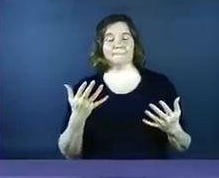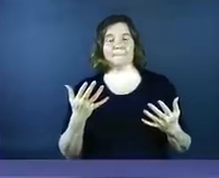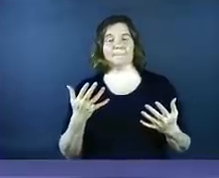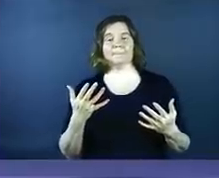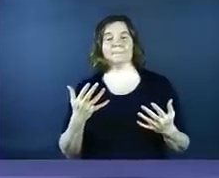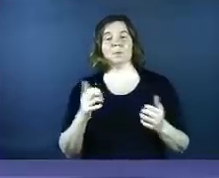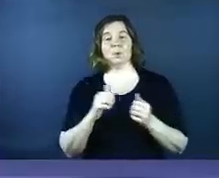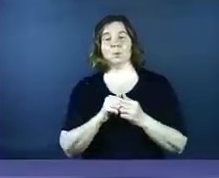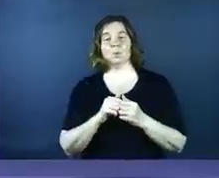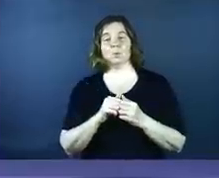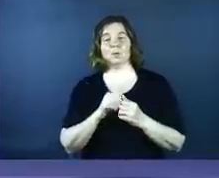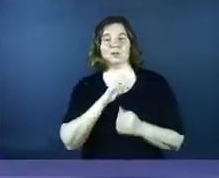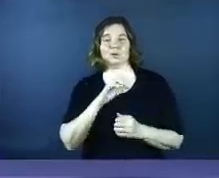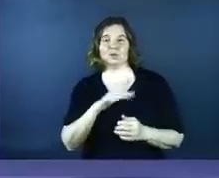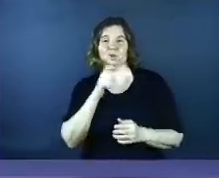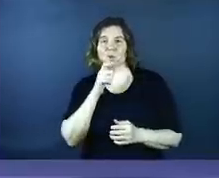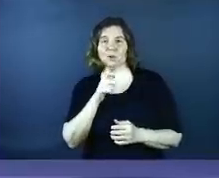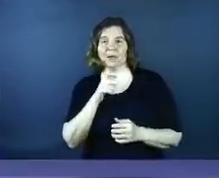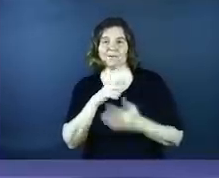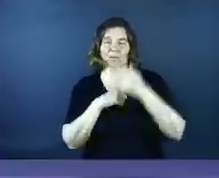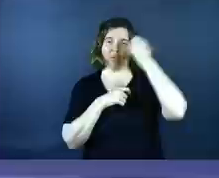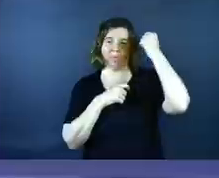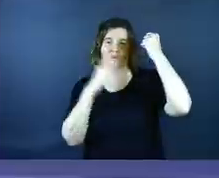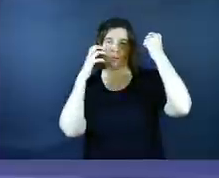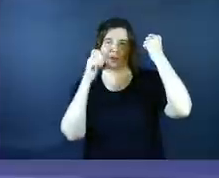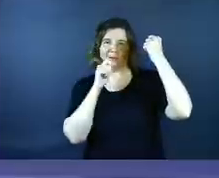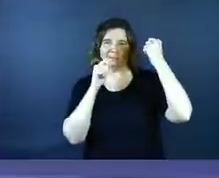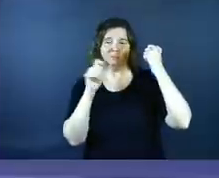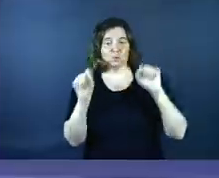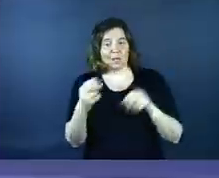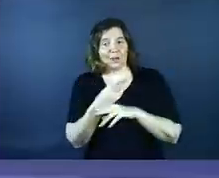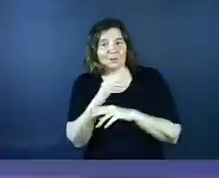With Christianity, you don't have to check your brain at the door. I think that's one of the greatest